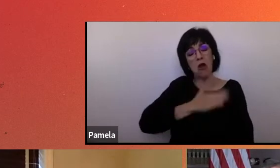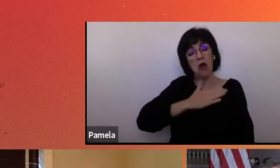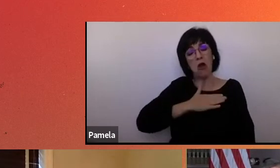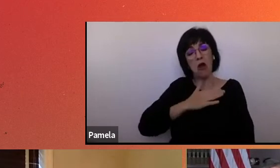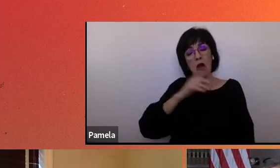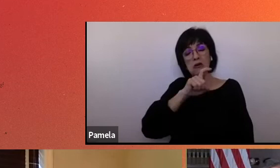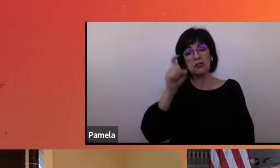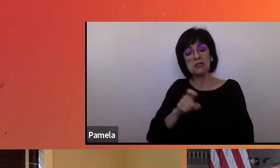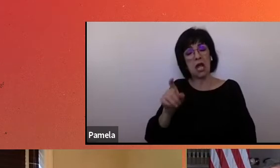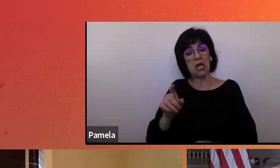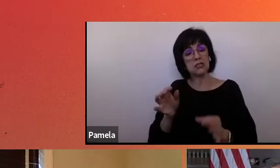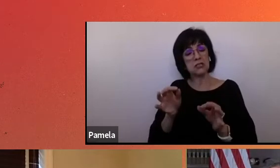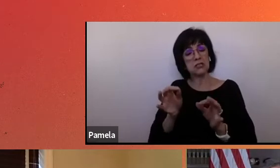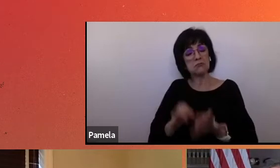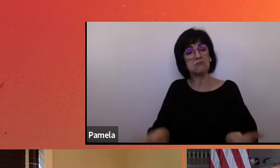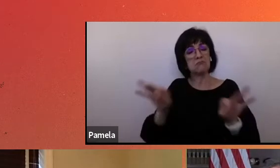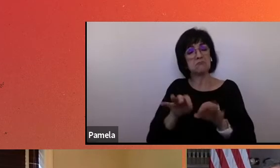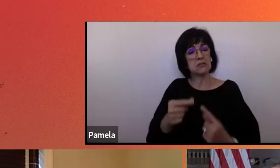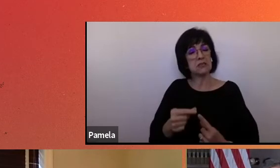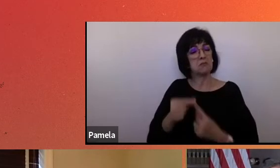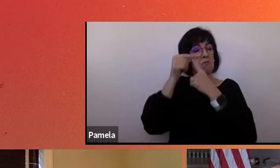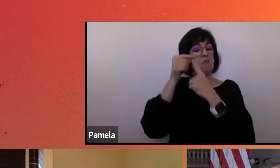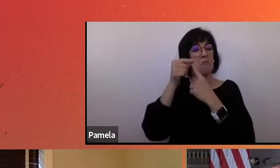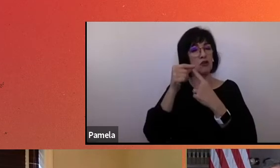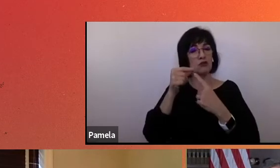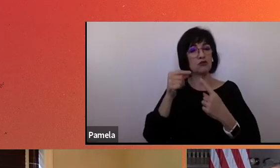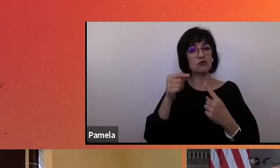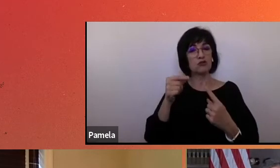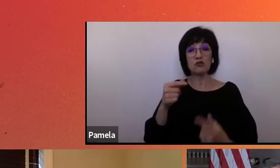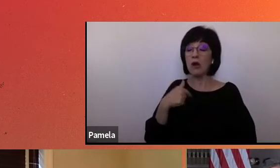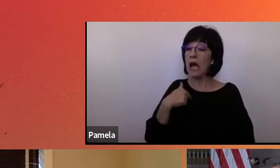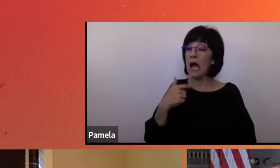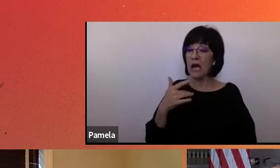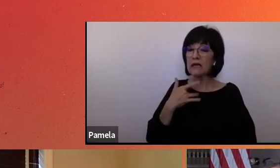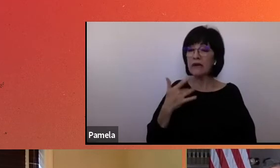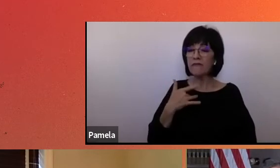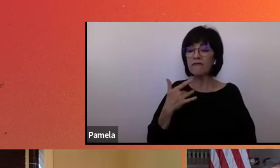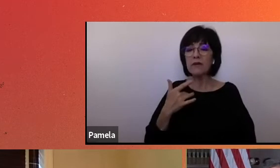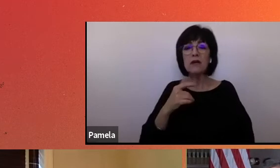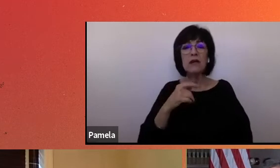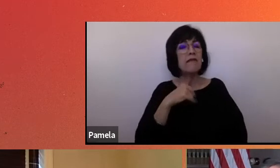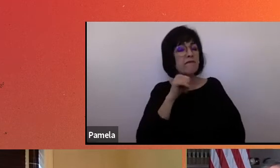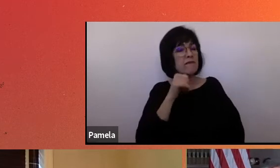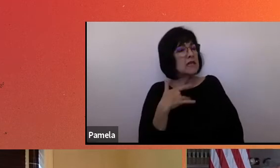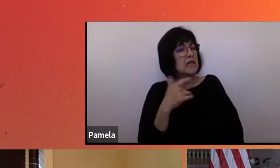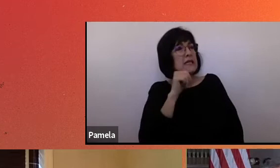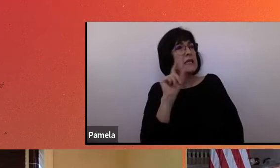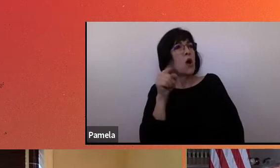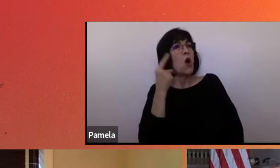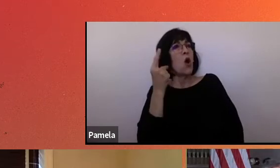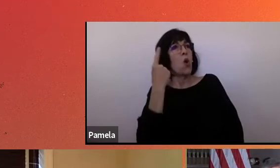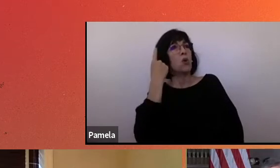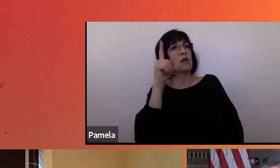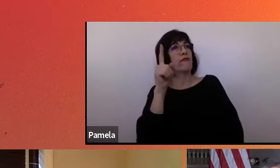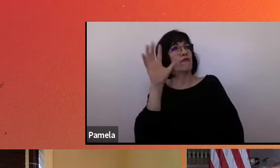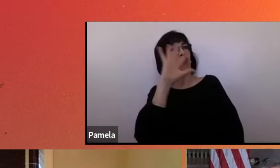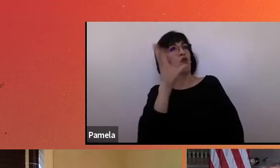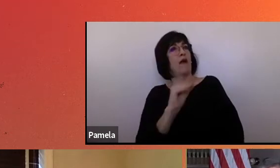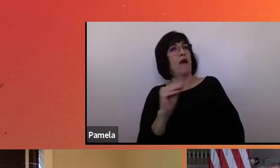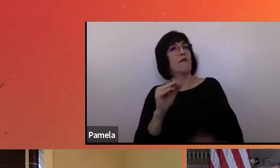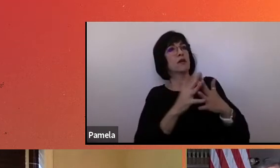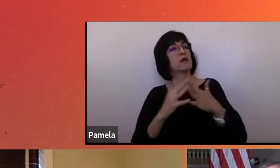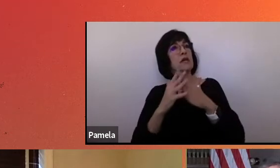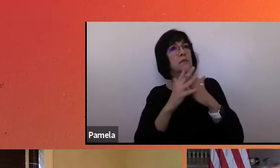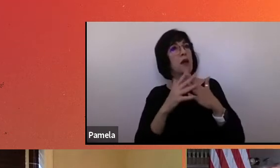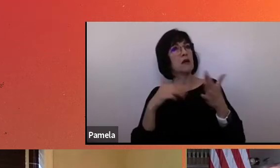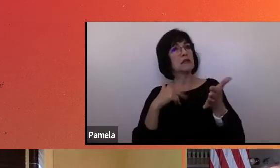for Texas. I think it means something very significant for African Americans broadly. So when I'm talking about kind of liberation and freedom, I mean that